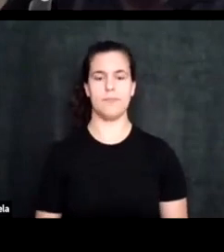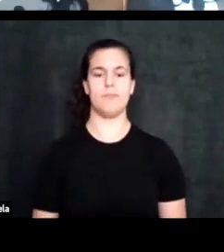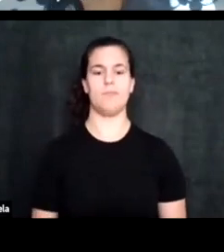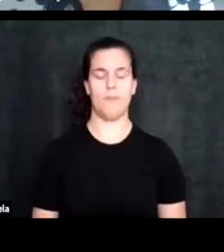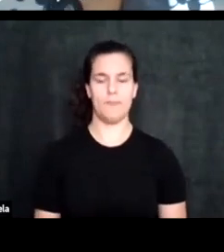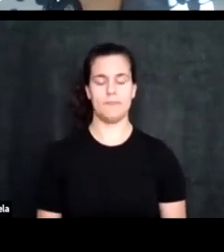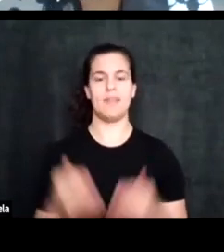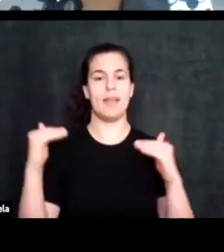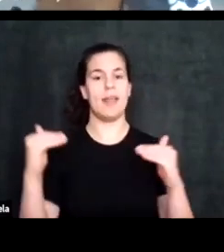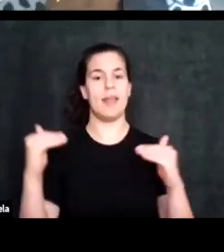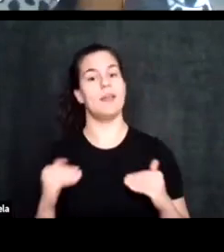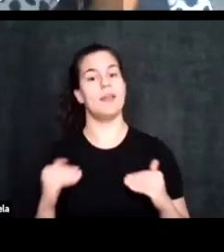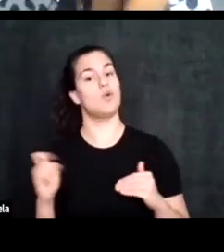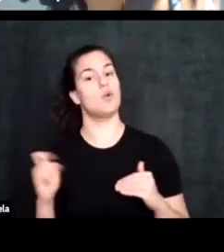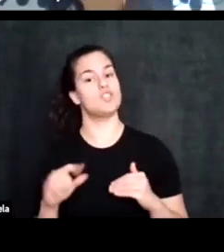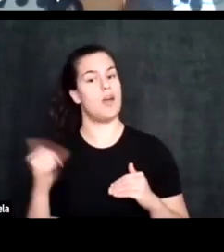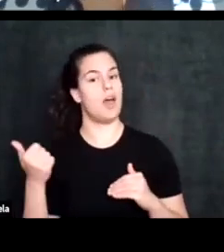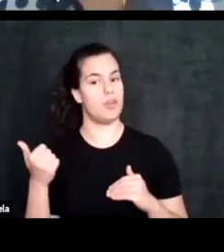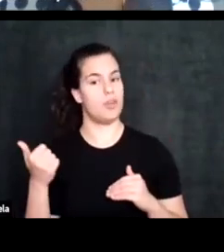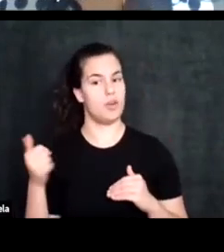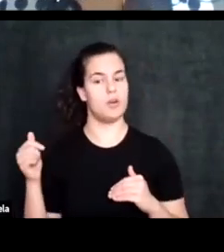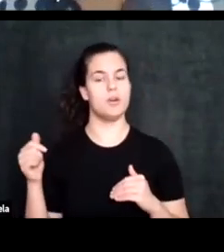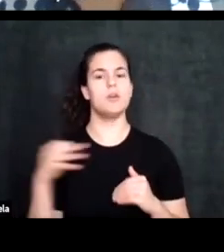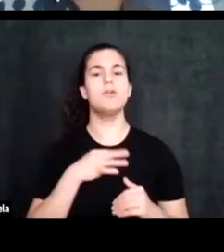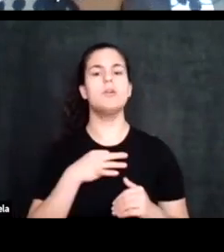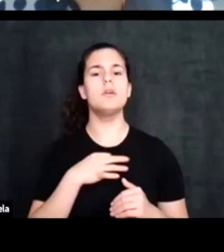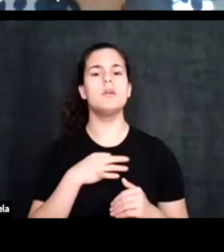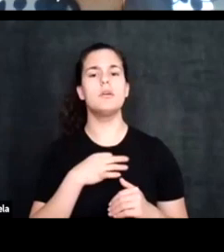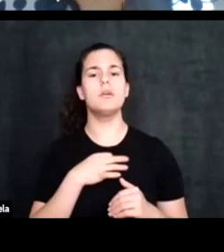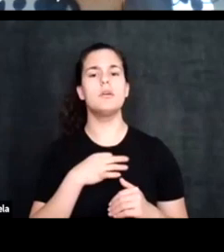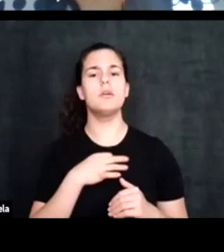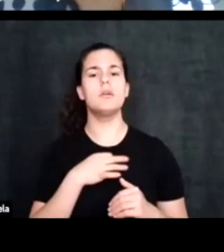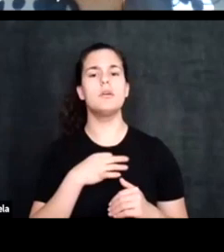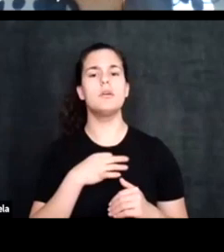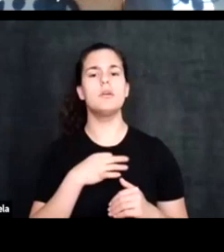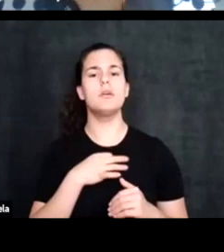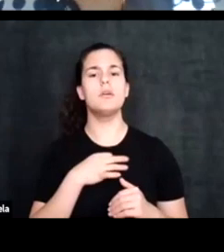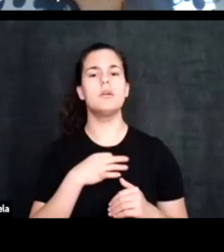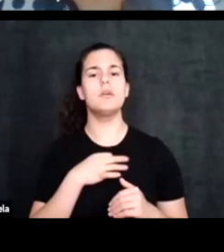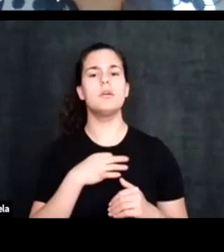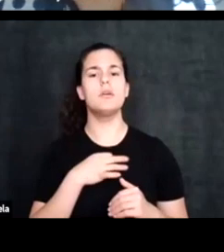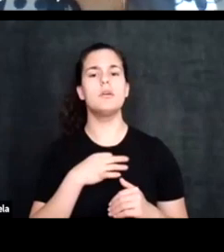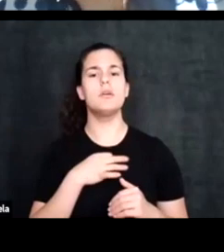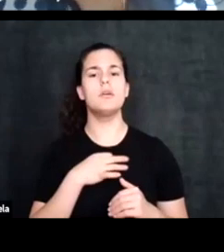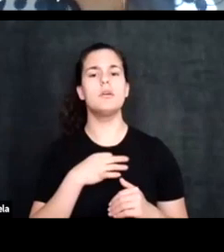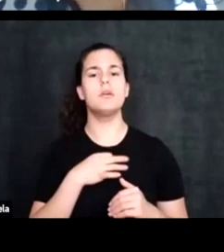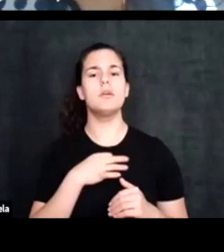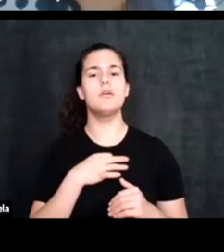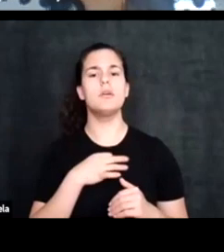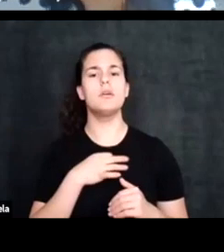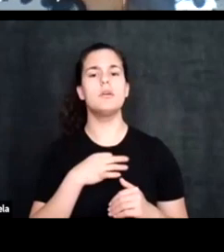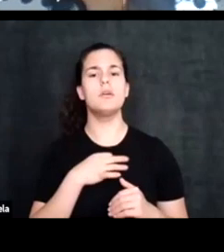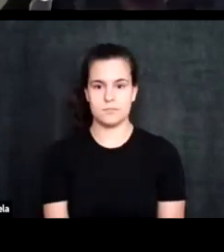And then there's another one where they're asking what items should they, like what items do you guys recommend for students to